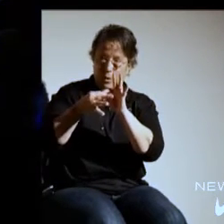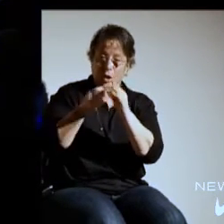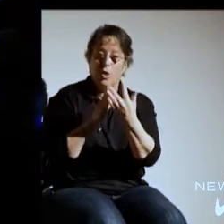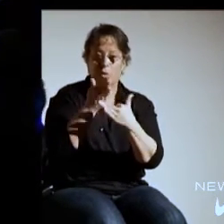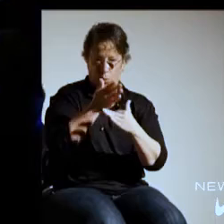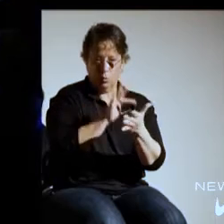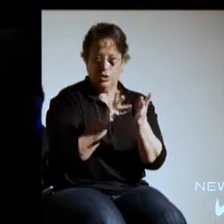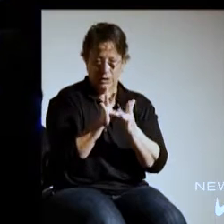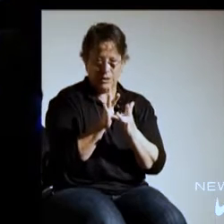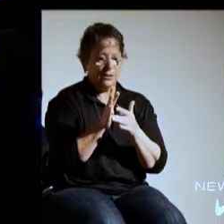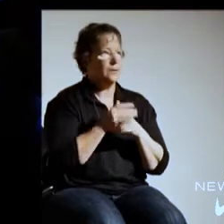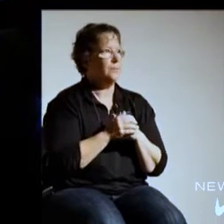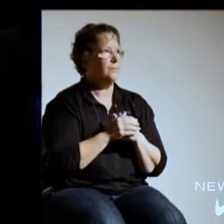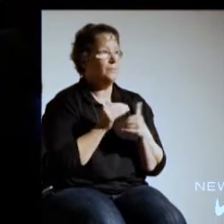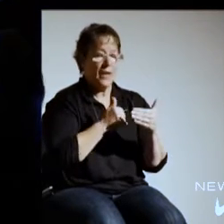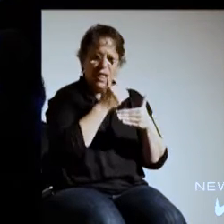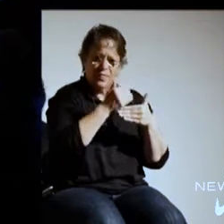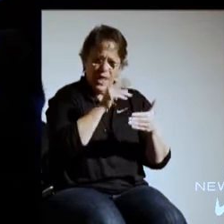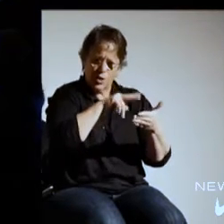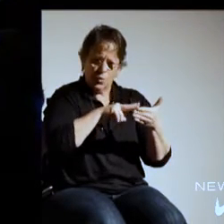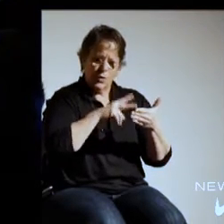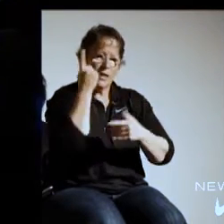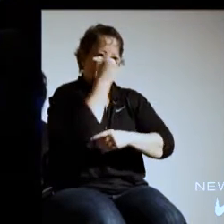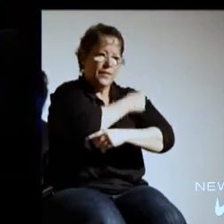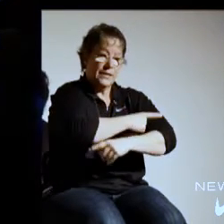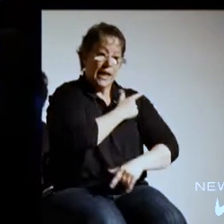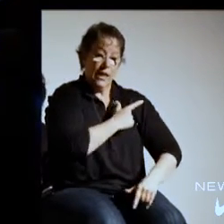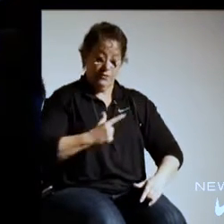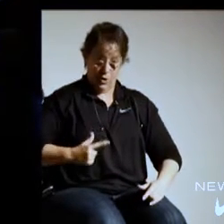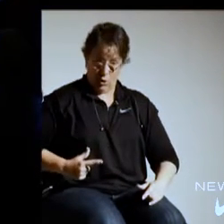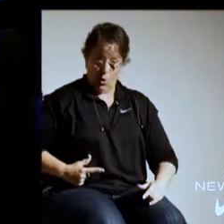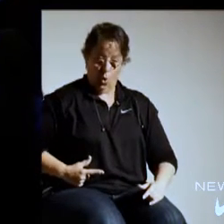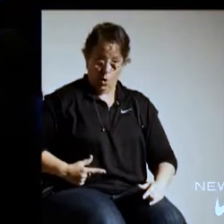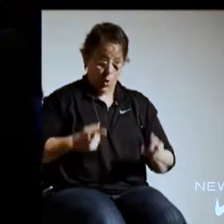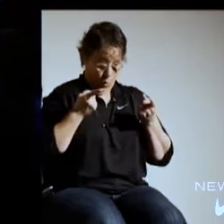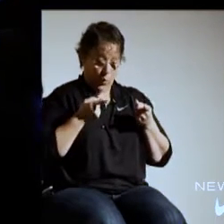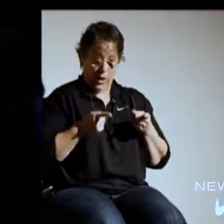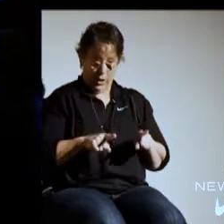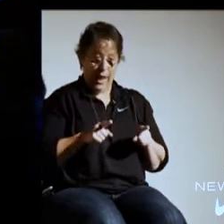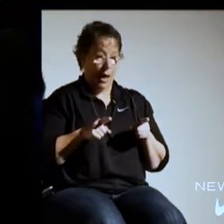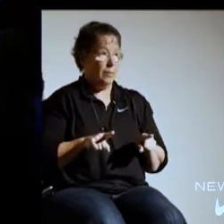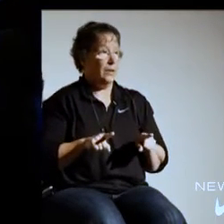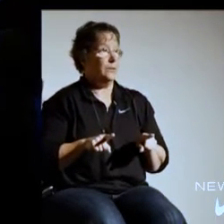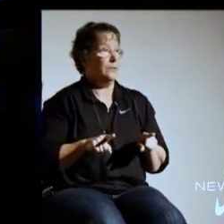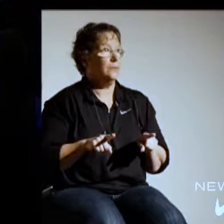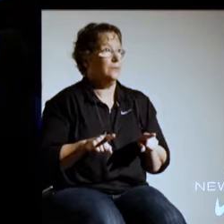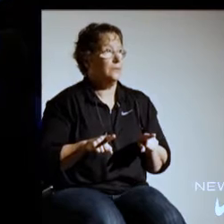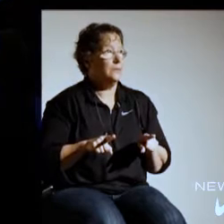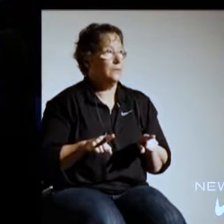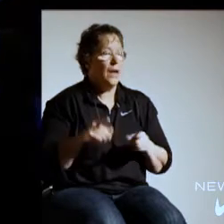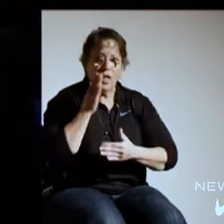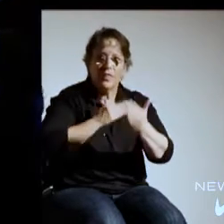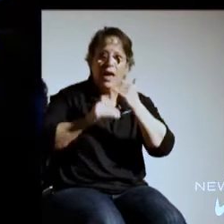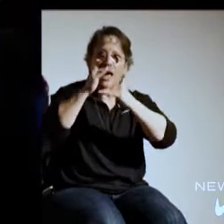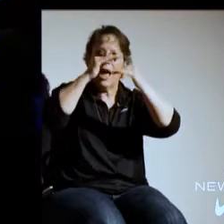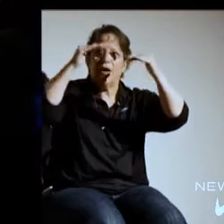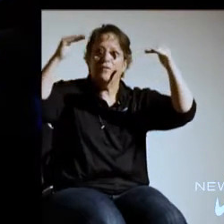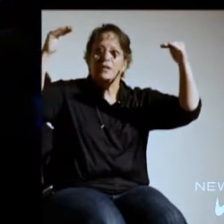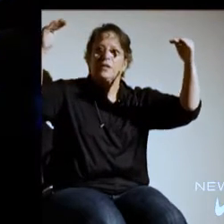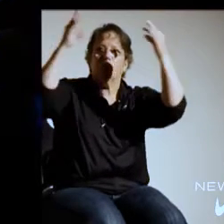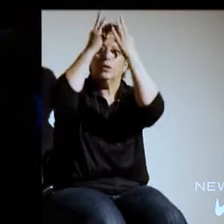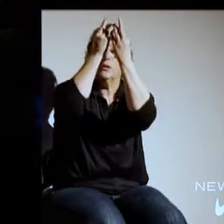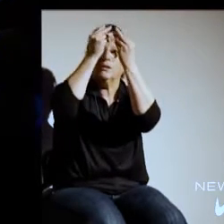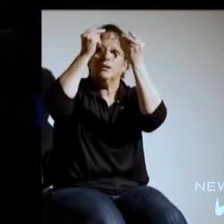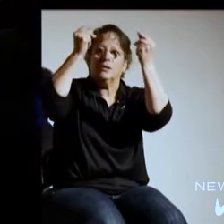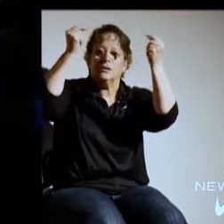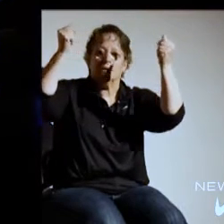verse says, "But the day of the Lord will come like a thief. The heavens will disappear